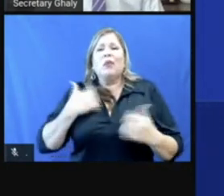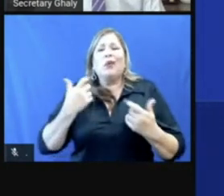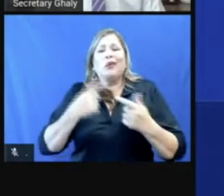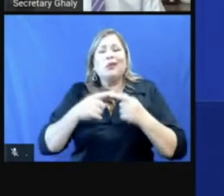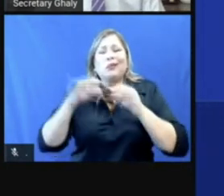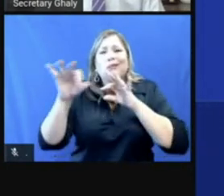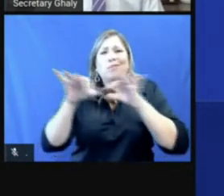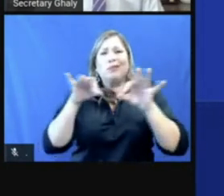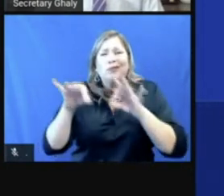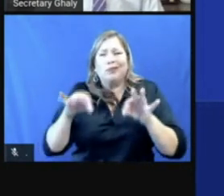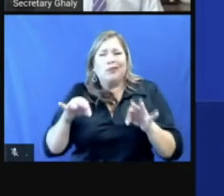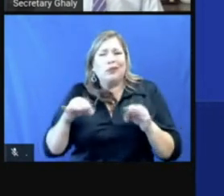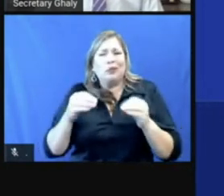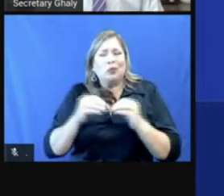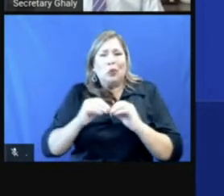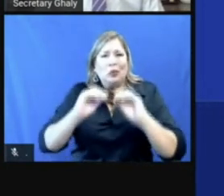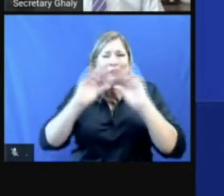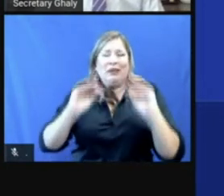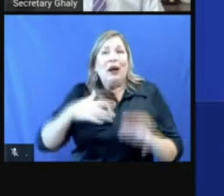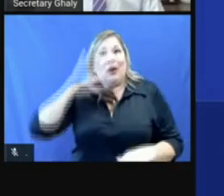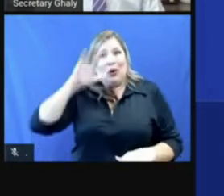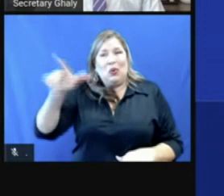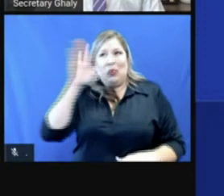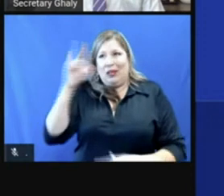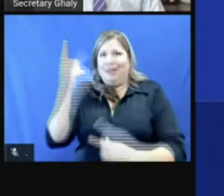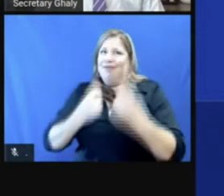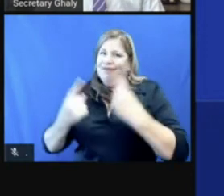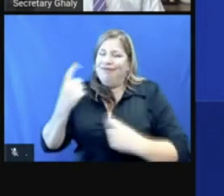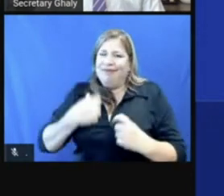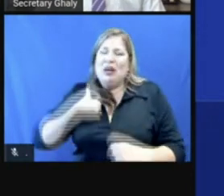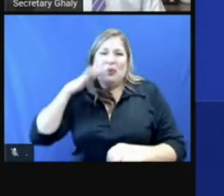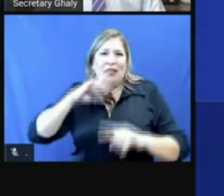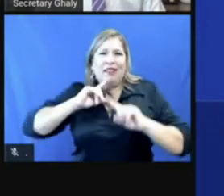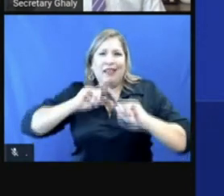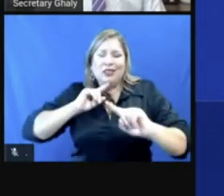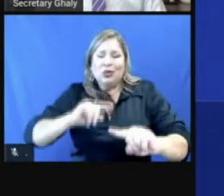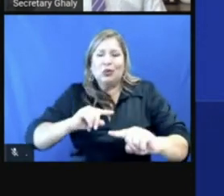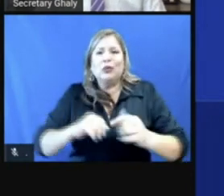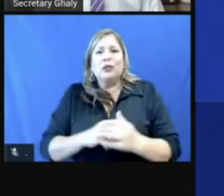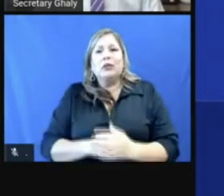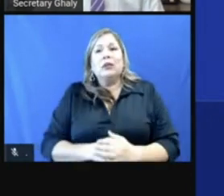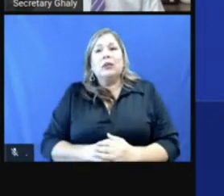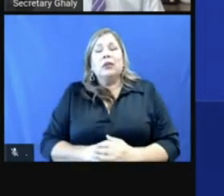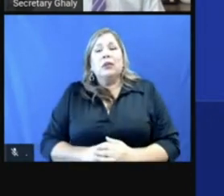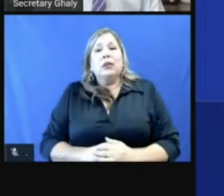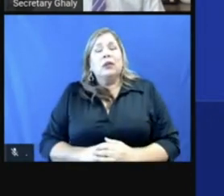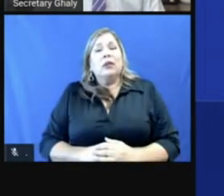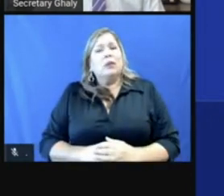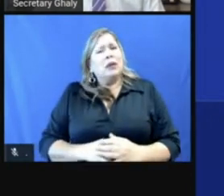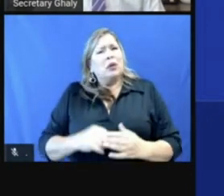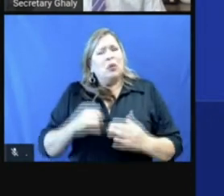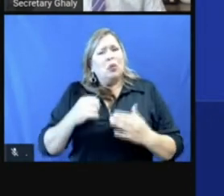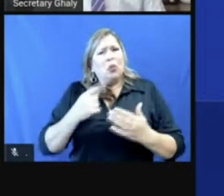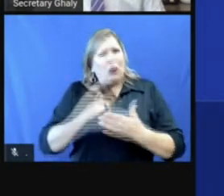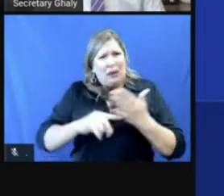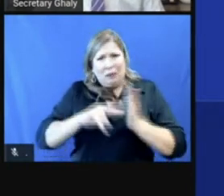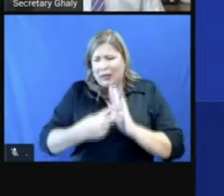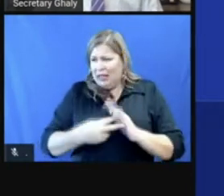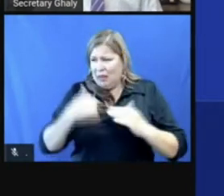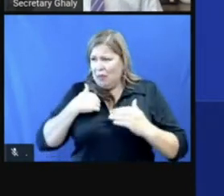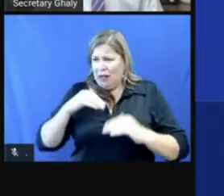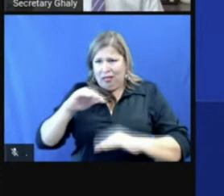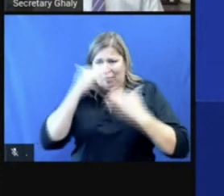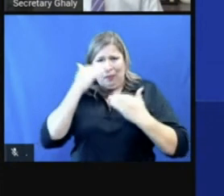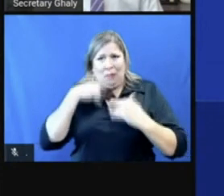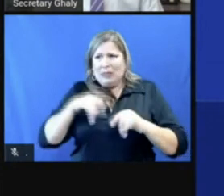things at the top. I know I'll get many questions on this and look forward to answering those. But what does it mean that you can still do? So I think